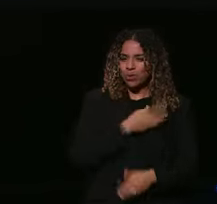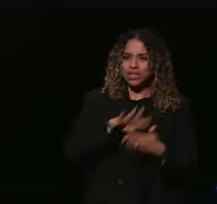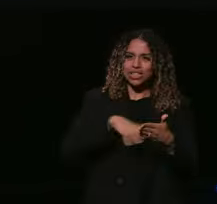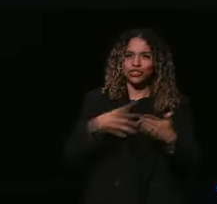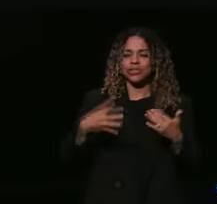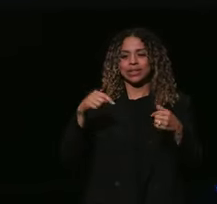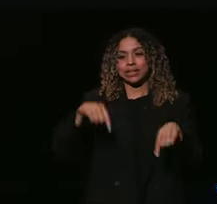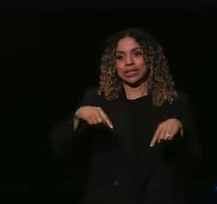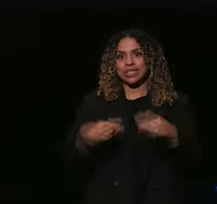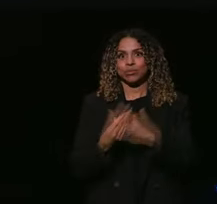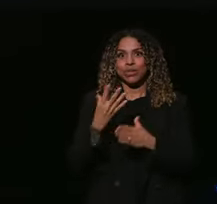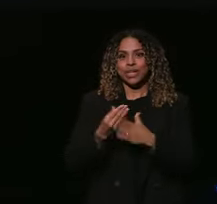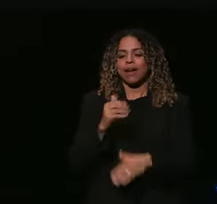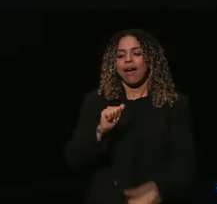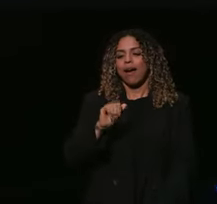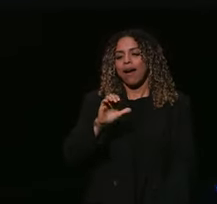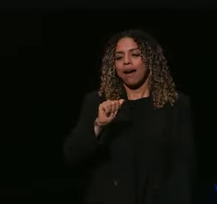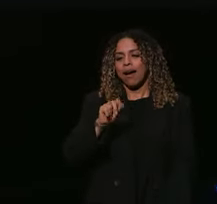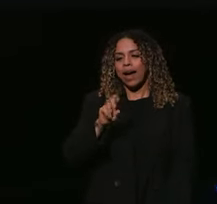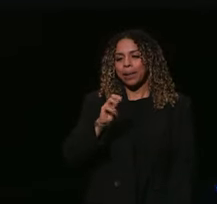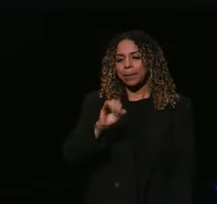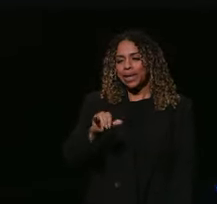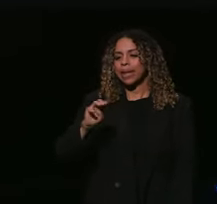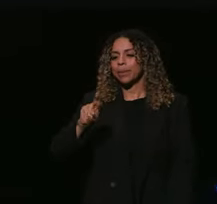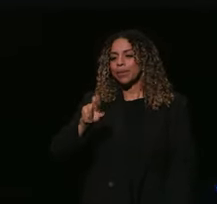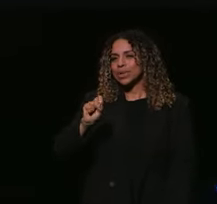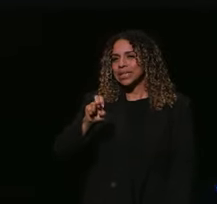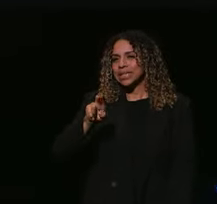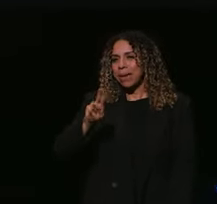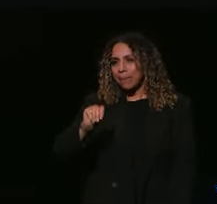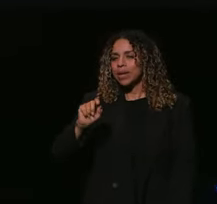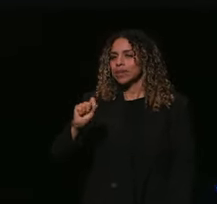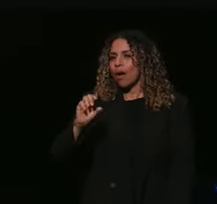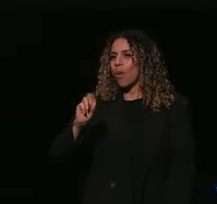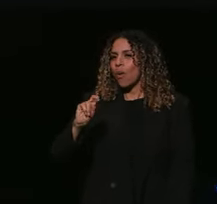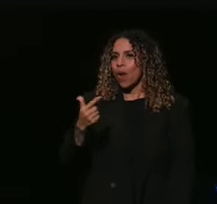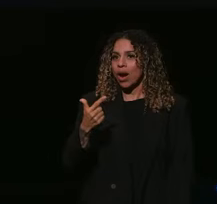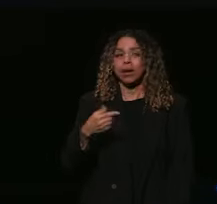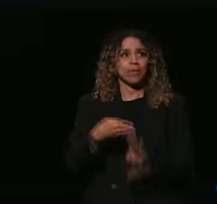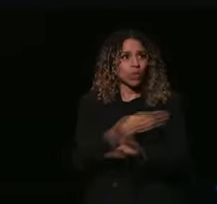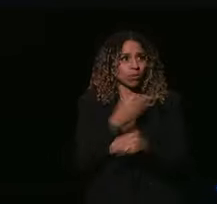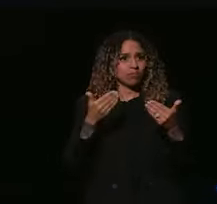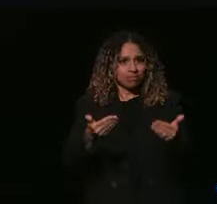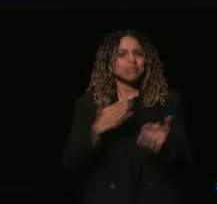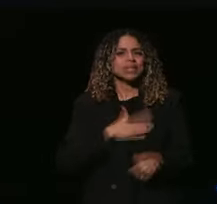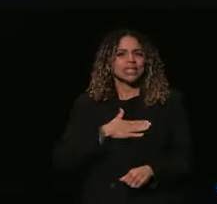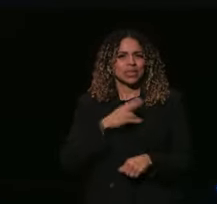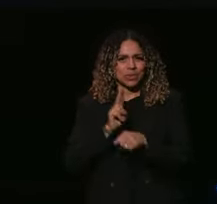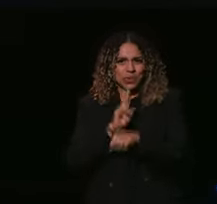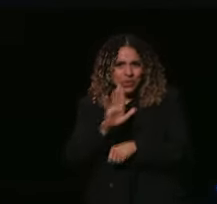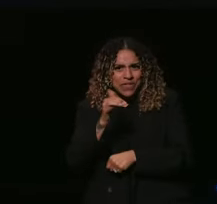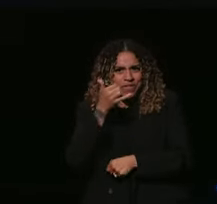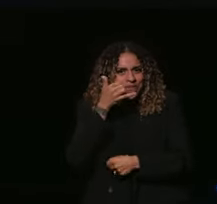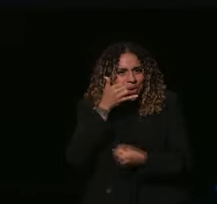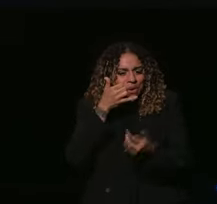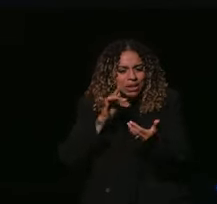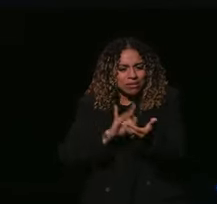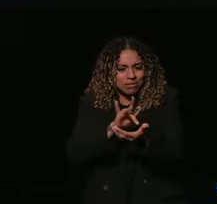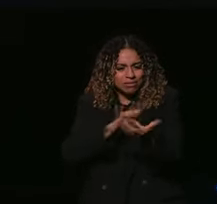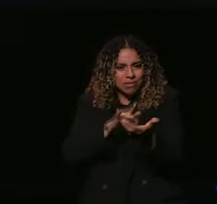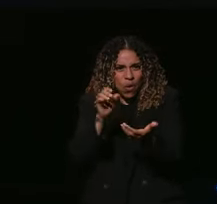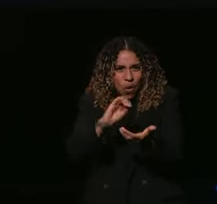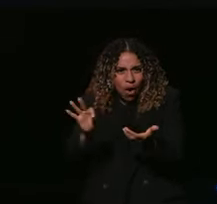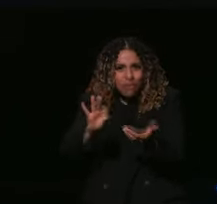at academymuseum.org. Before we begin our program, please silence and darken your devices. That includes smartwatches that